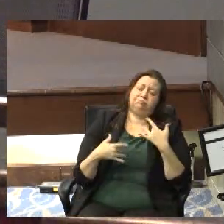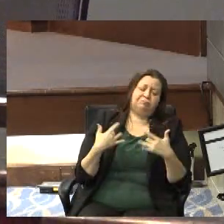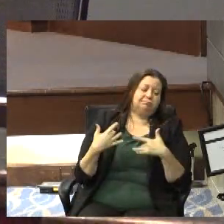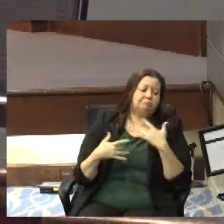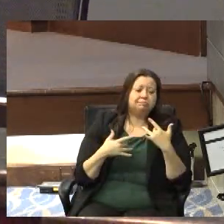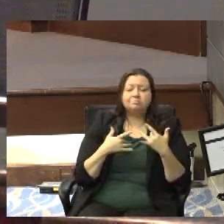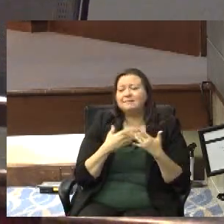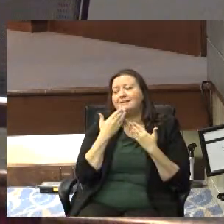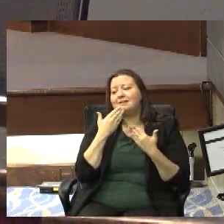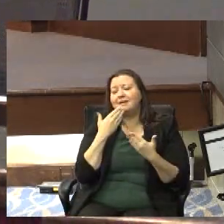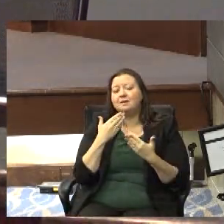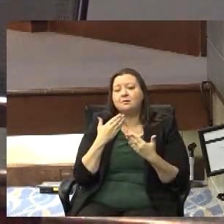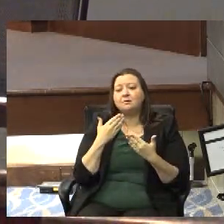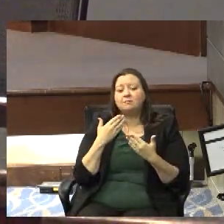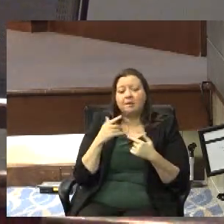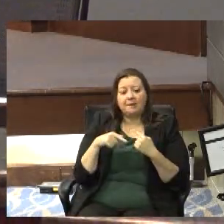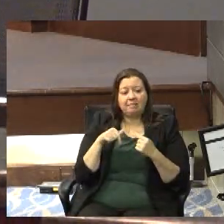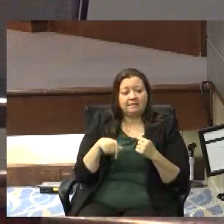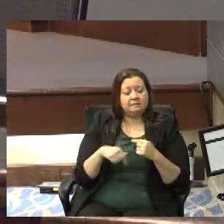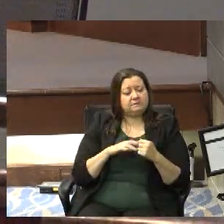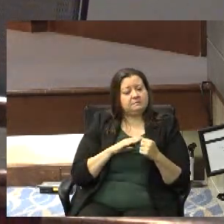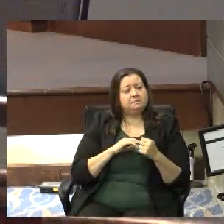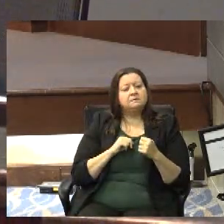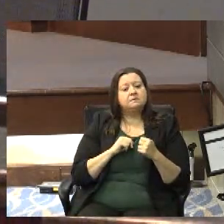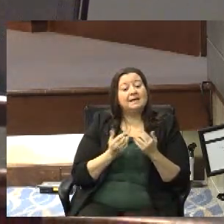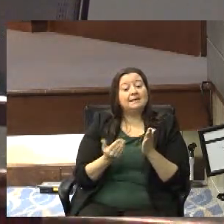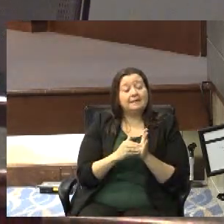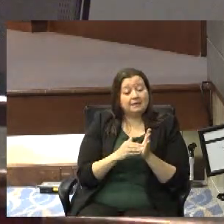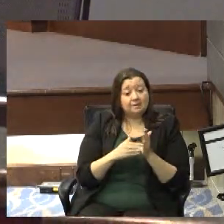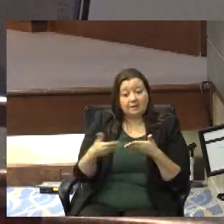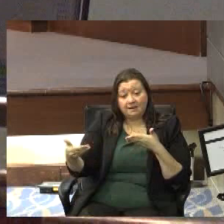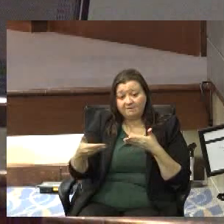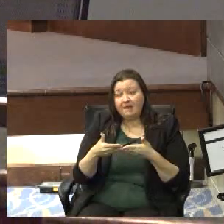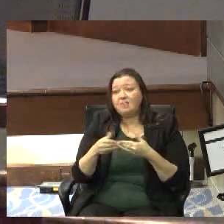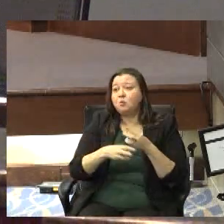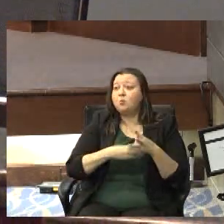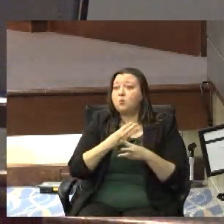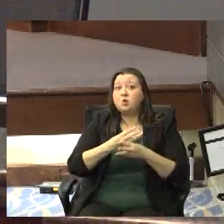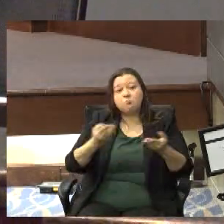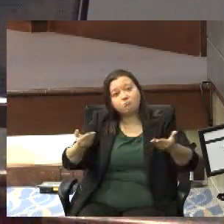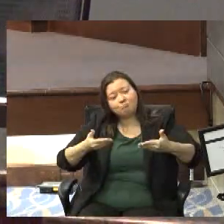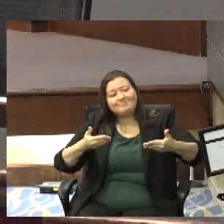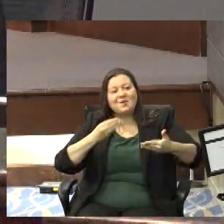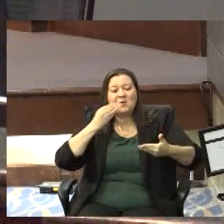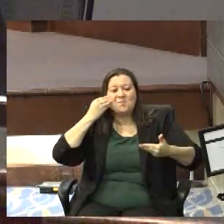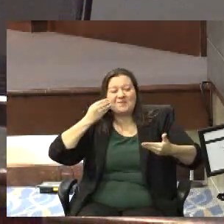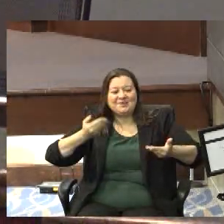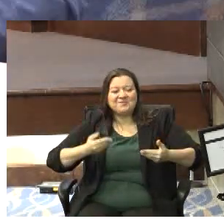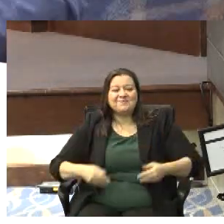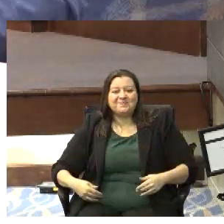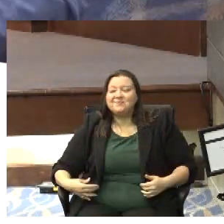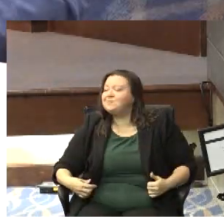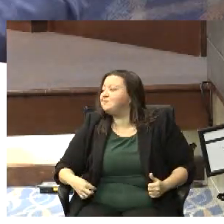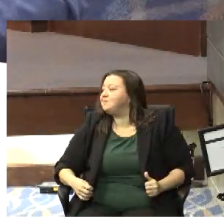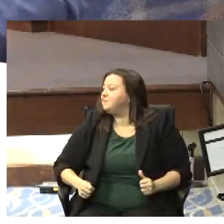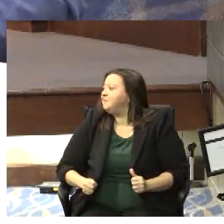and appreciative about this and once again inviting the world to our home.